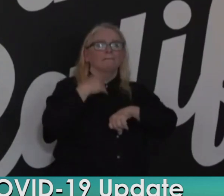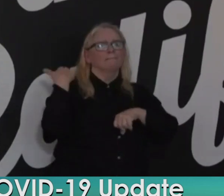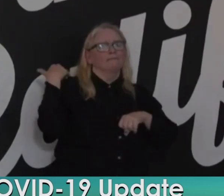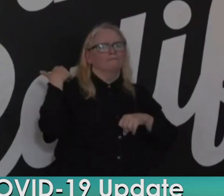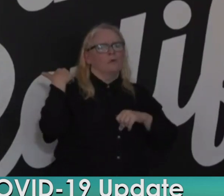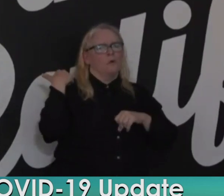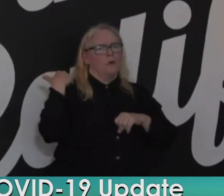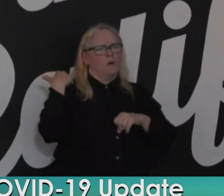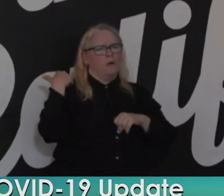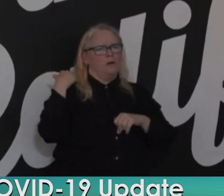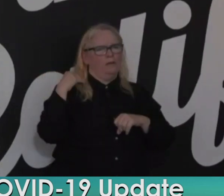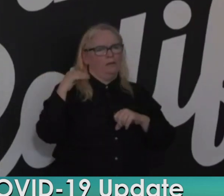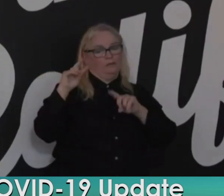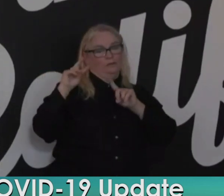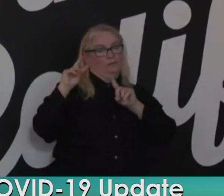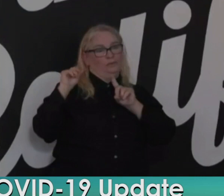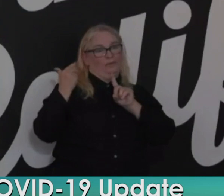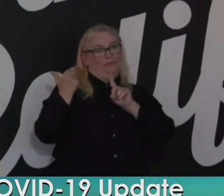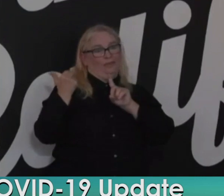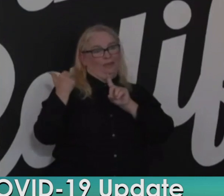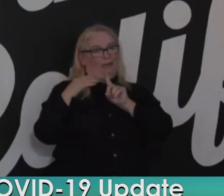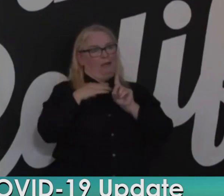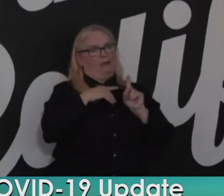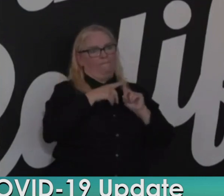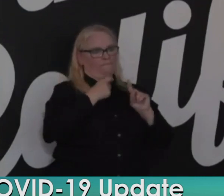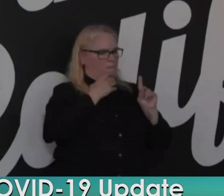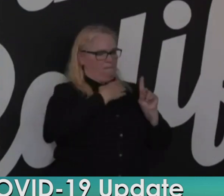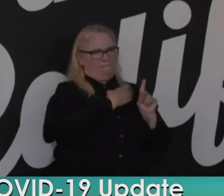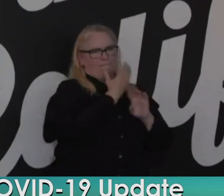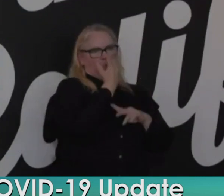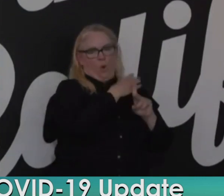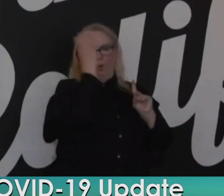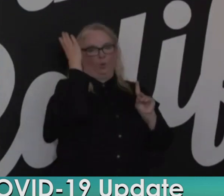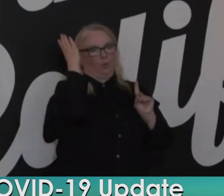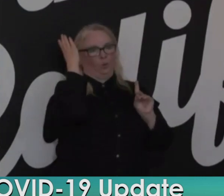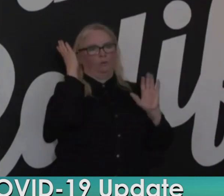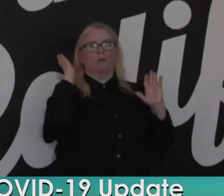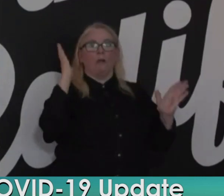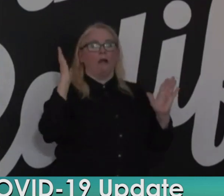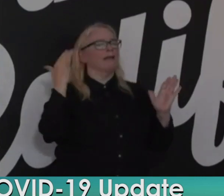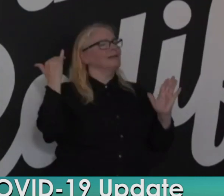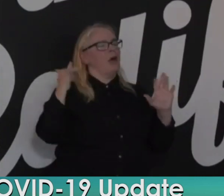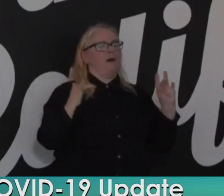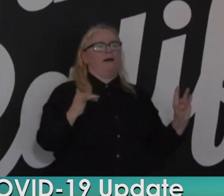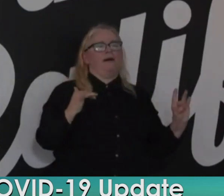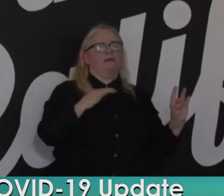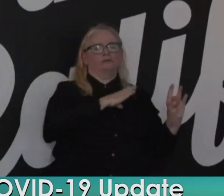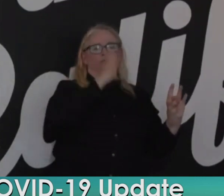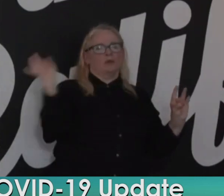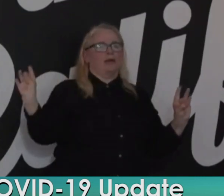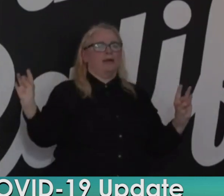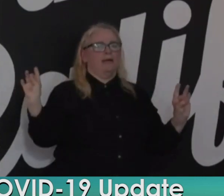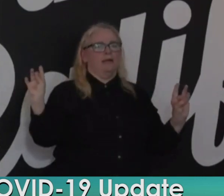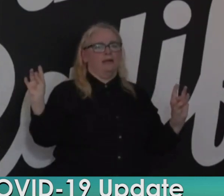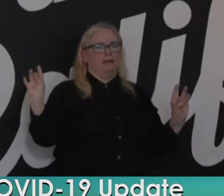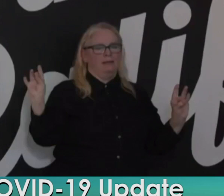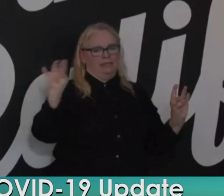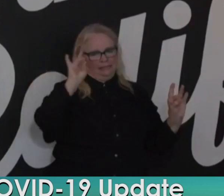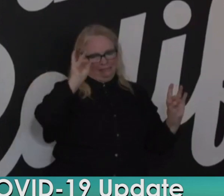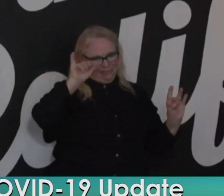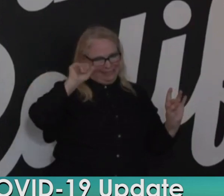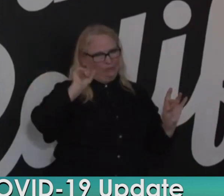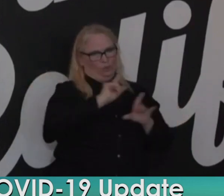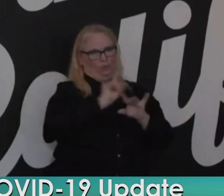to noon, 5 days a week. Now we're 8 a.m. to 8 p.m., 7 days a week, and how all of that is not good